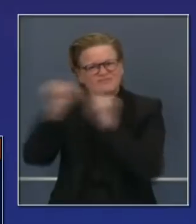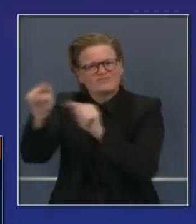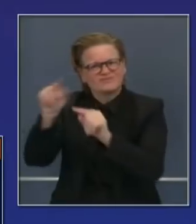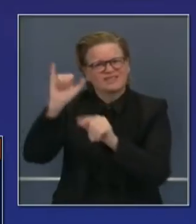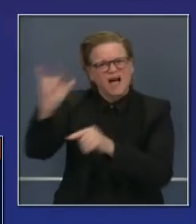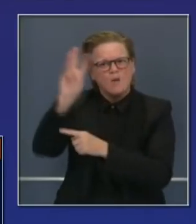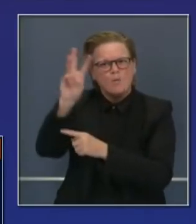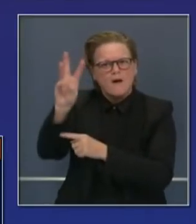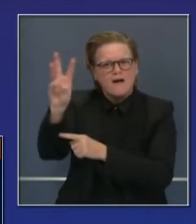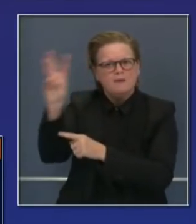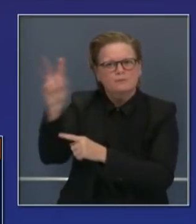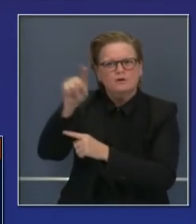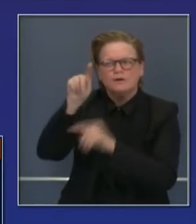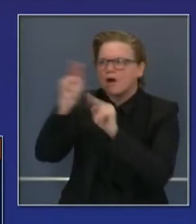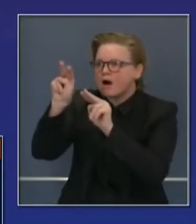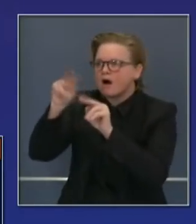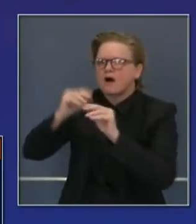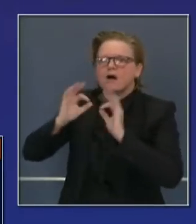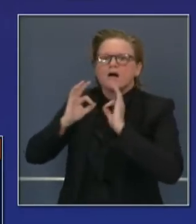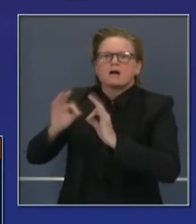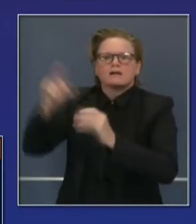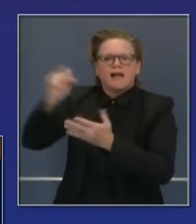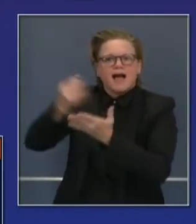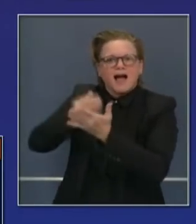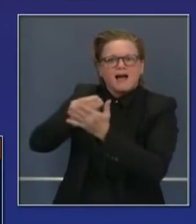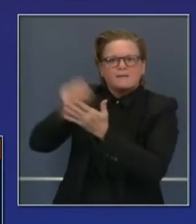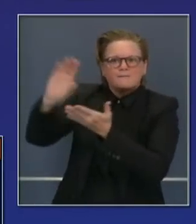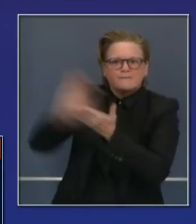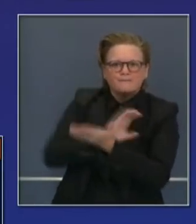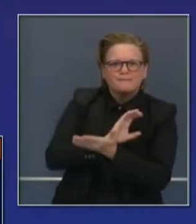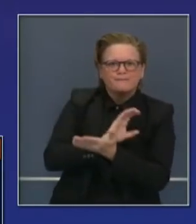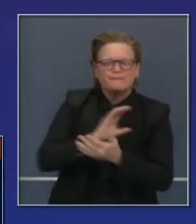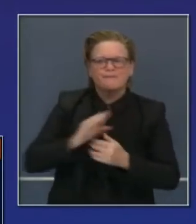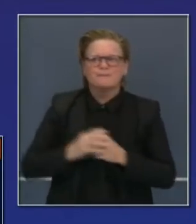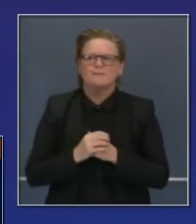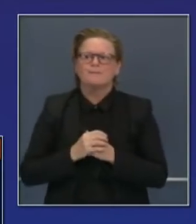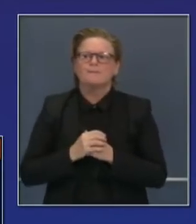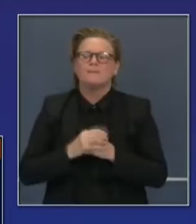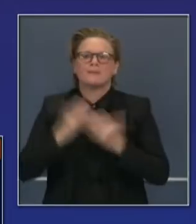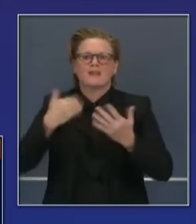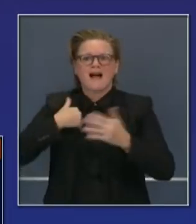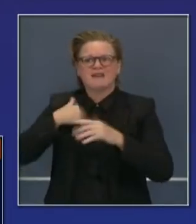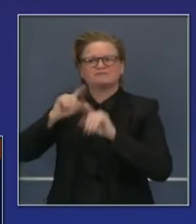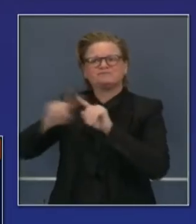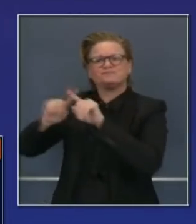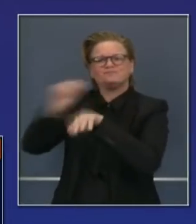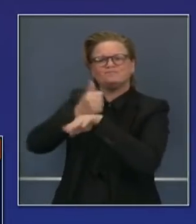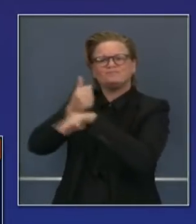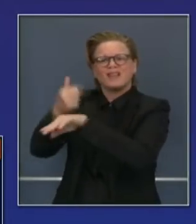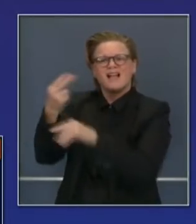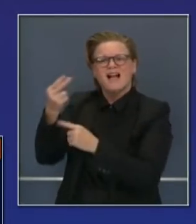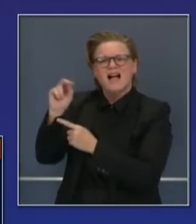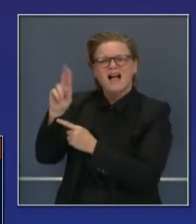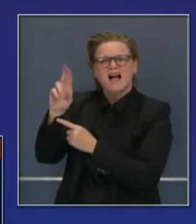supports. Nothing more important, perhaps, than housing. Remind folks as well that we extended with the leadership